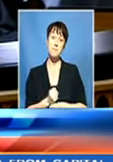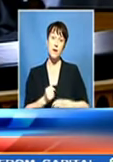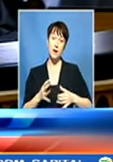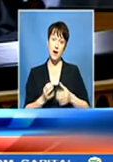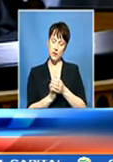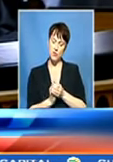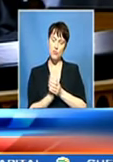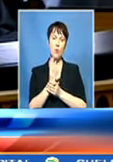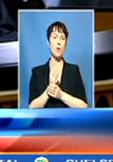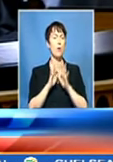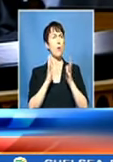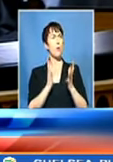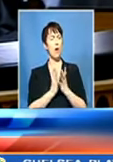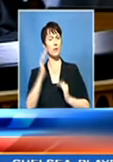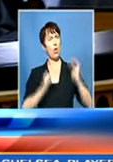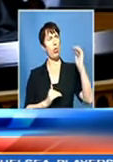see as the week progresses.